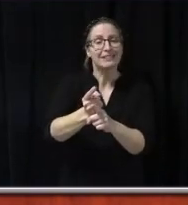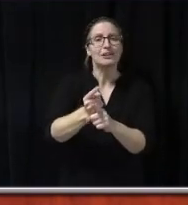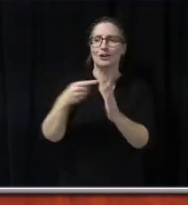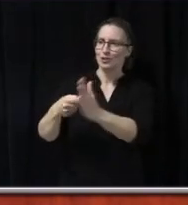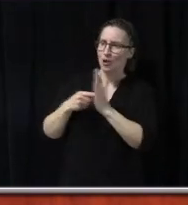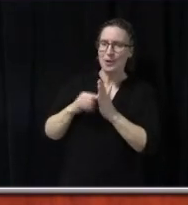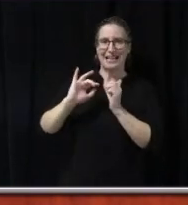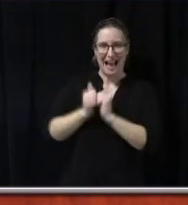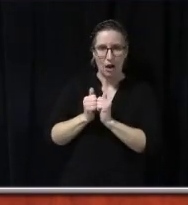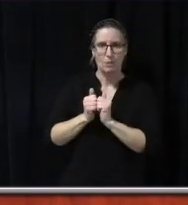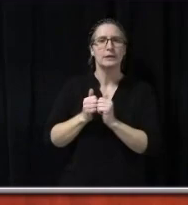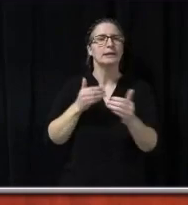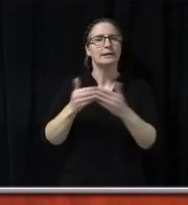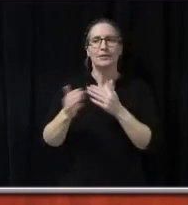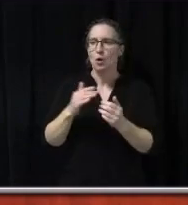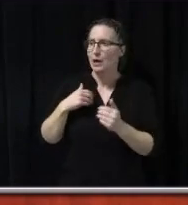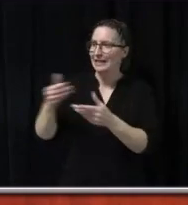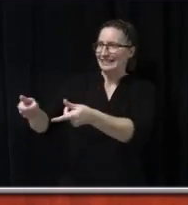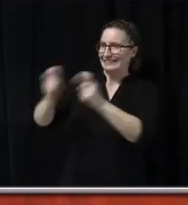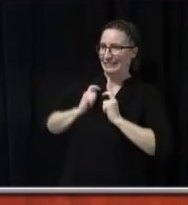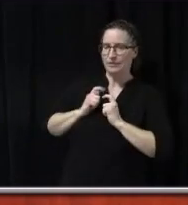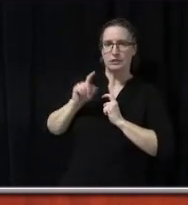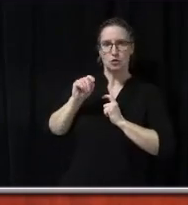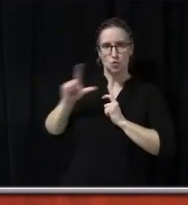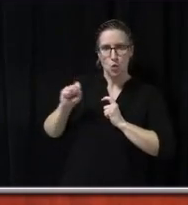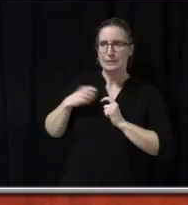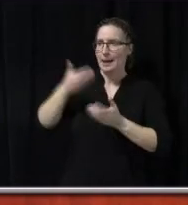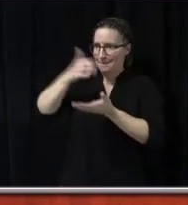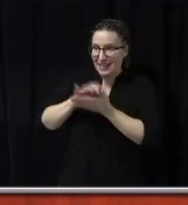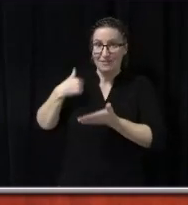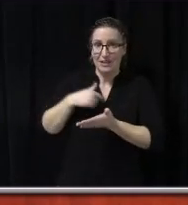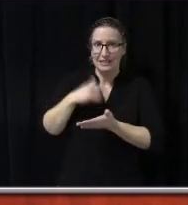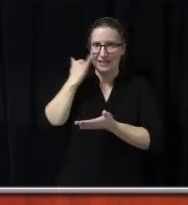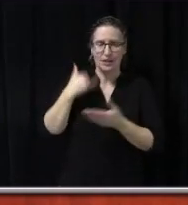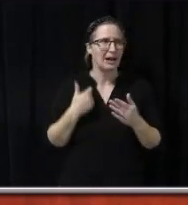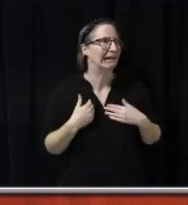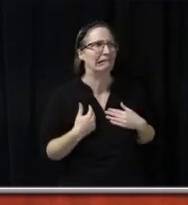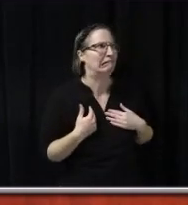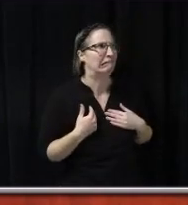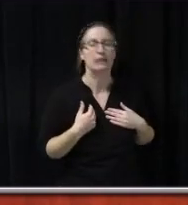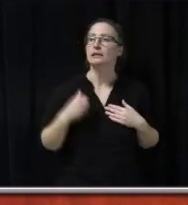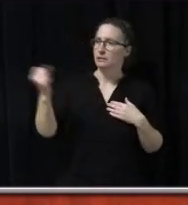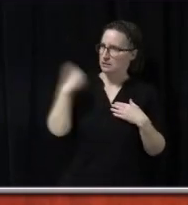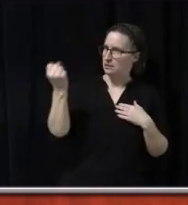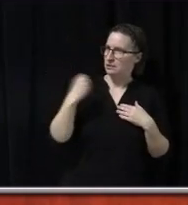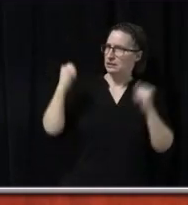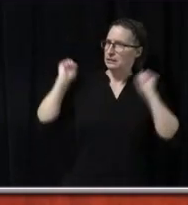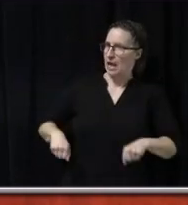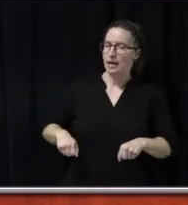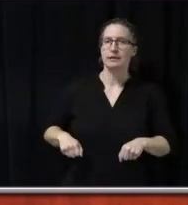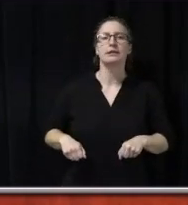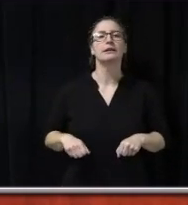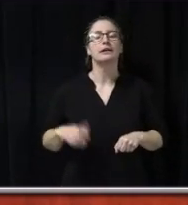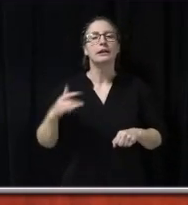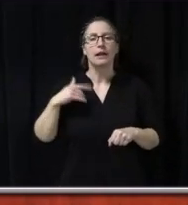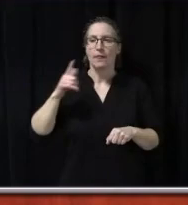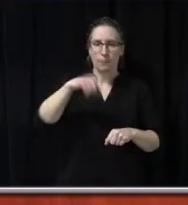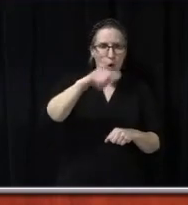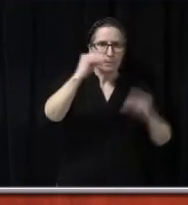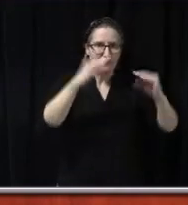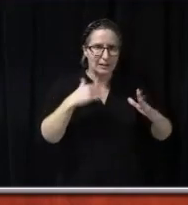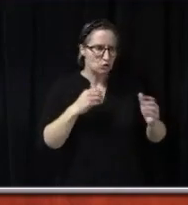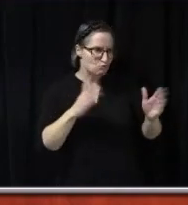the way, given us tools, and believed in us when we weren't sure we could succeed. From professors who pushed us to think